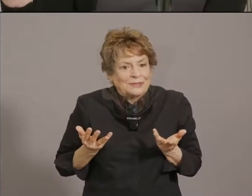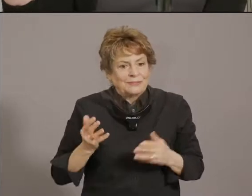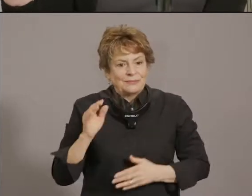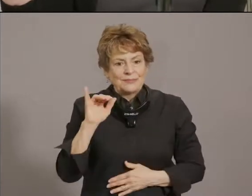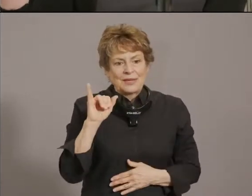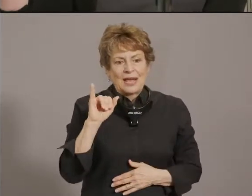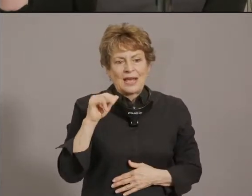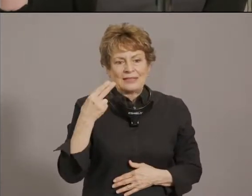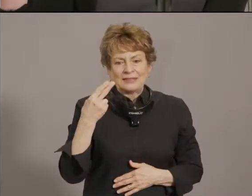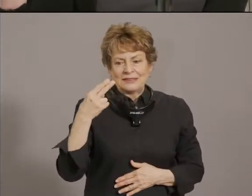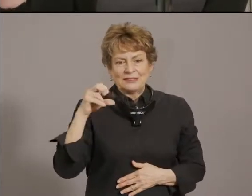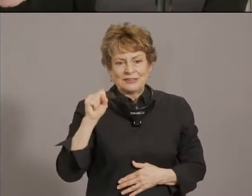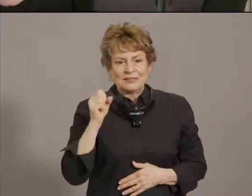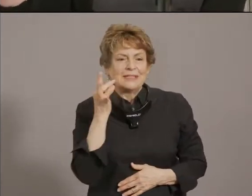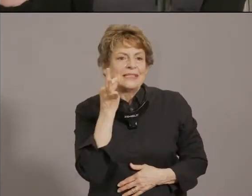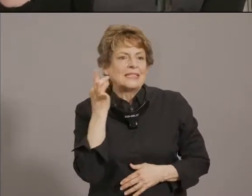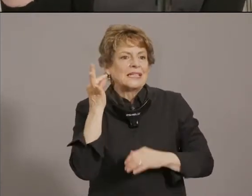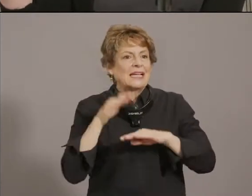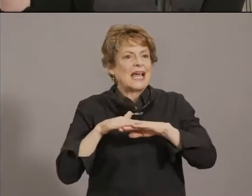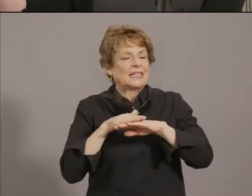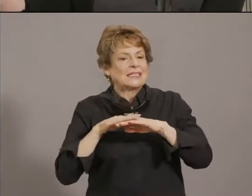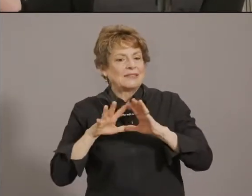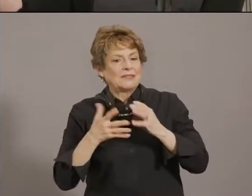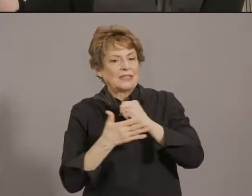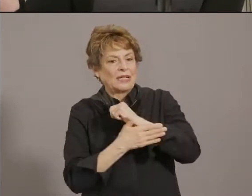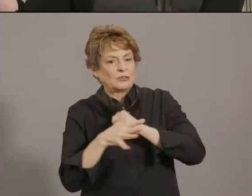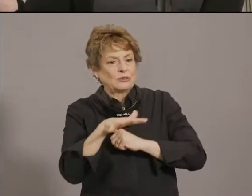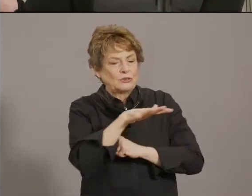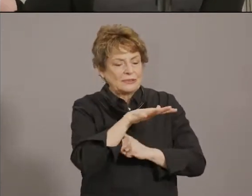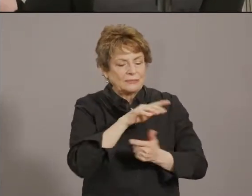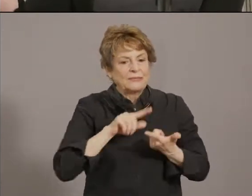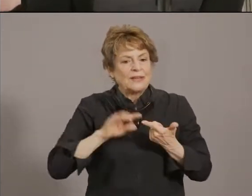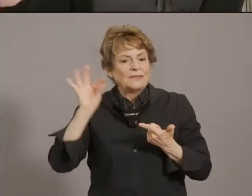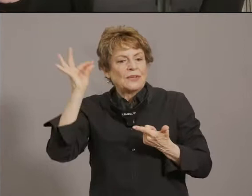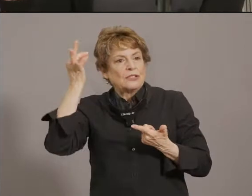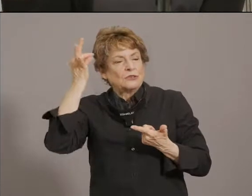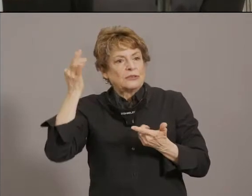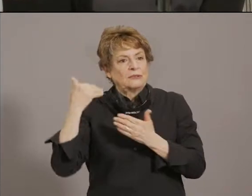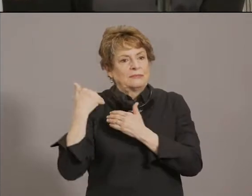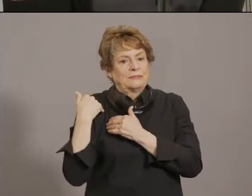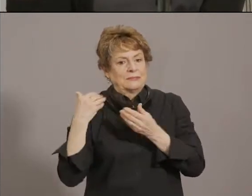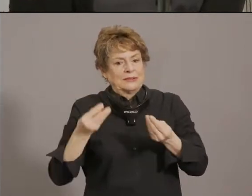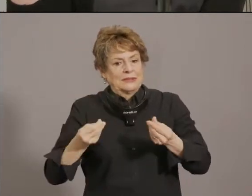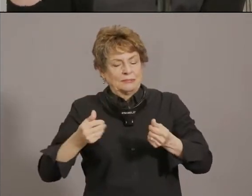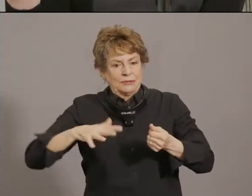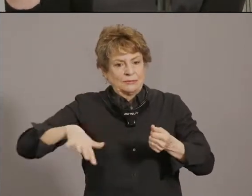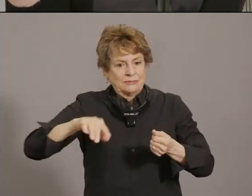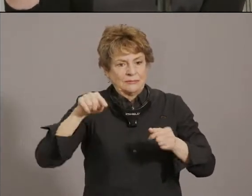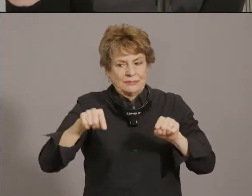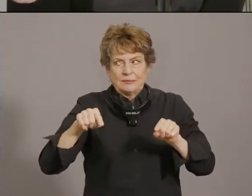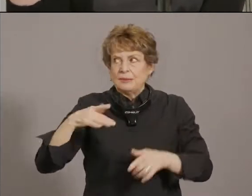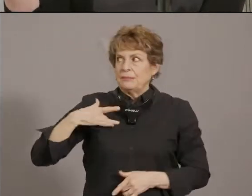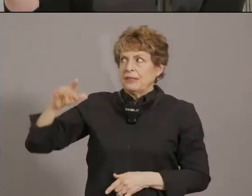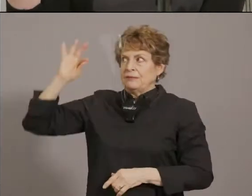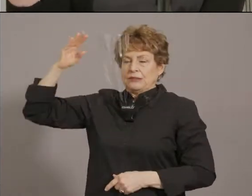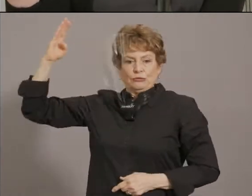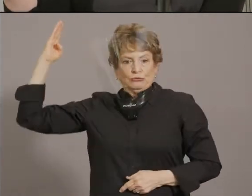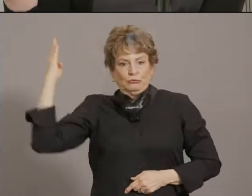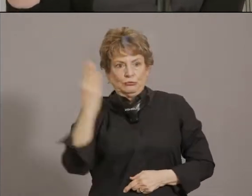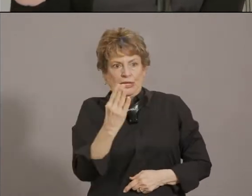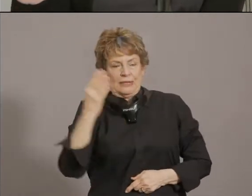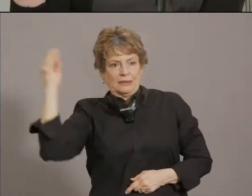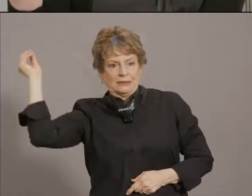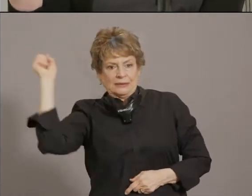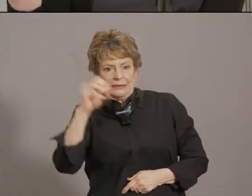Veterans Administration, those federal entities that are getting additional doses. While they don't show up in our